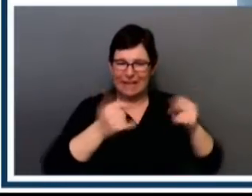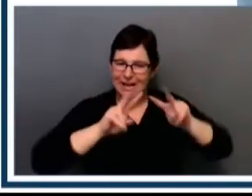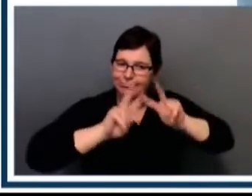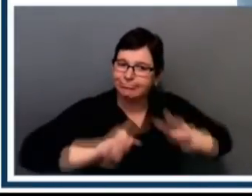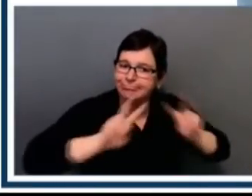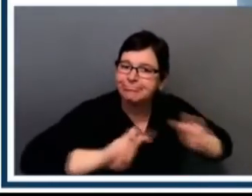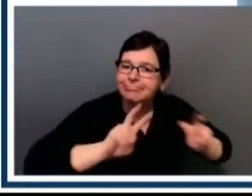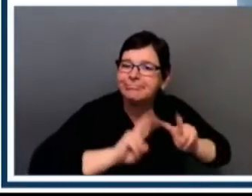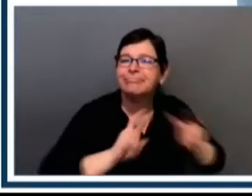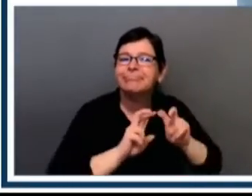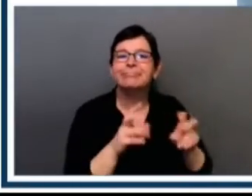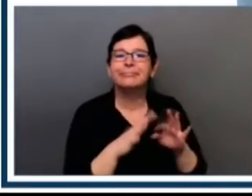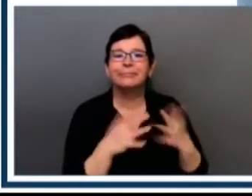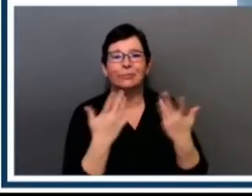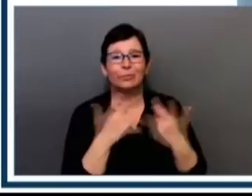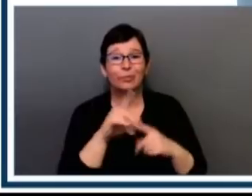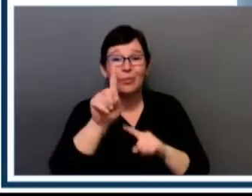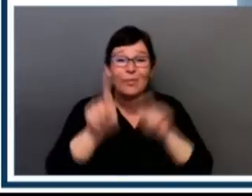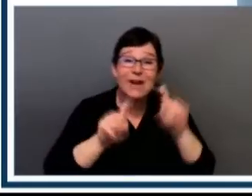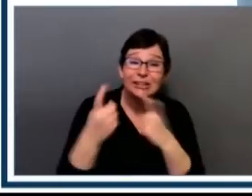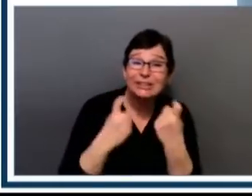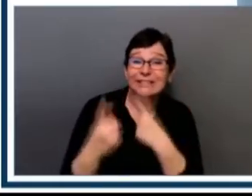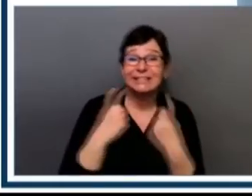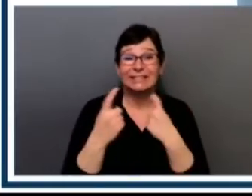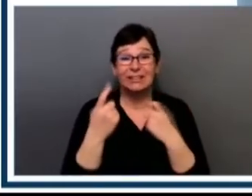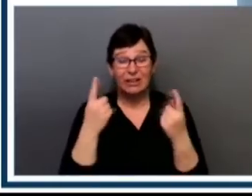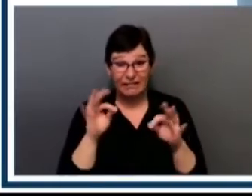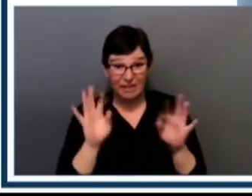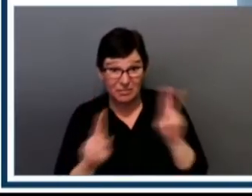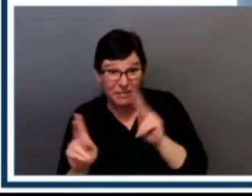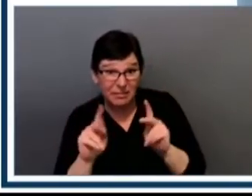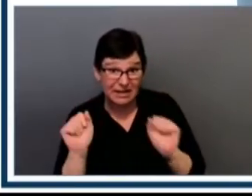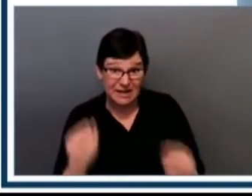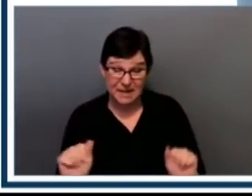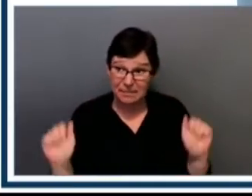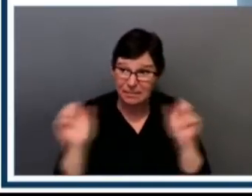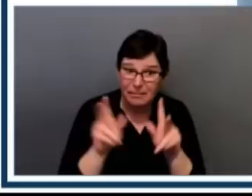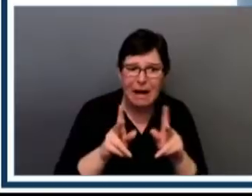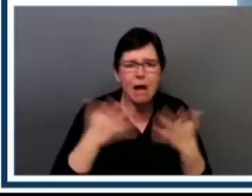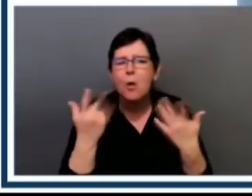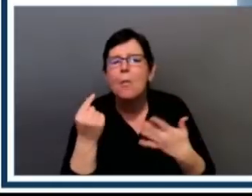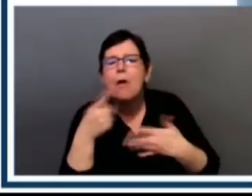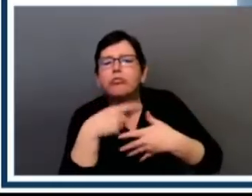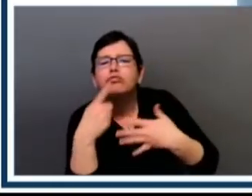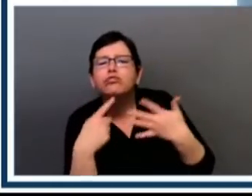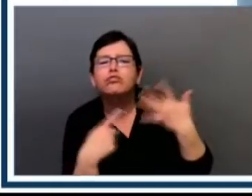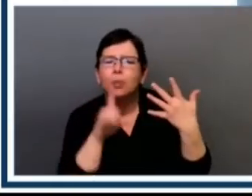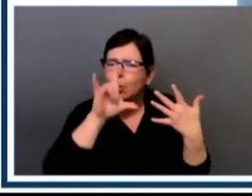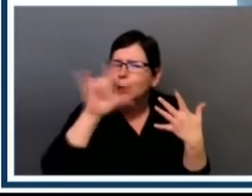Those are all, we'll have more decisions on that. Various employers have to make those decisions.